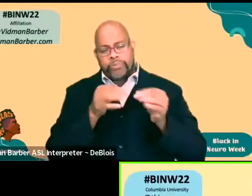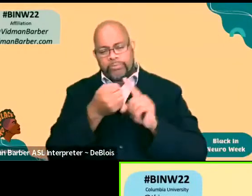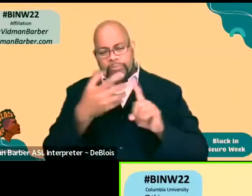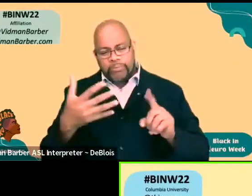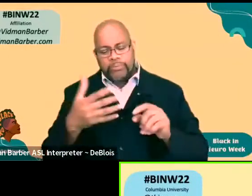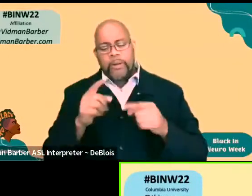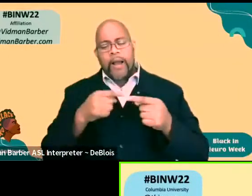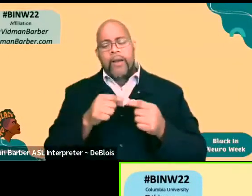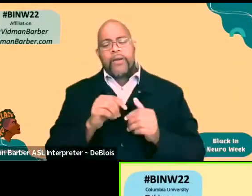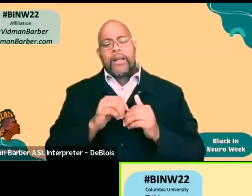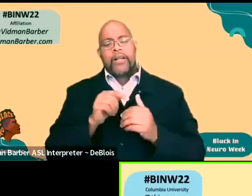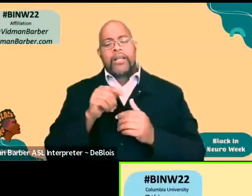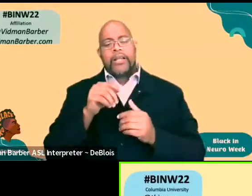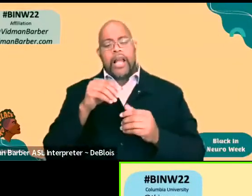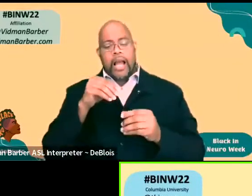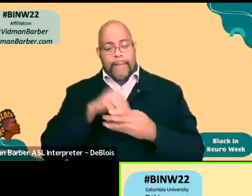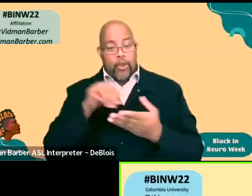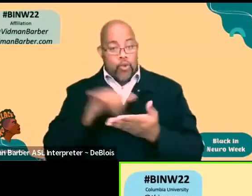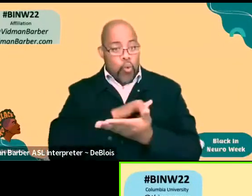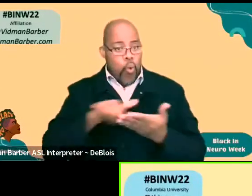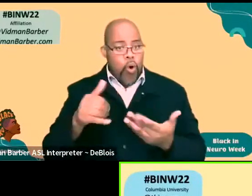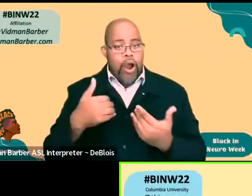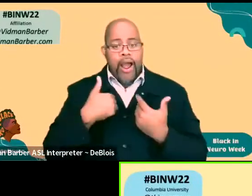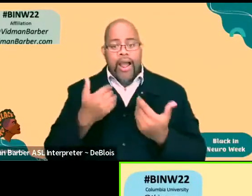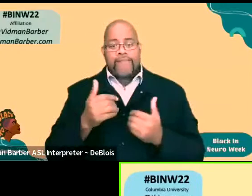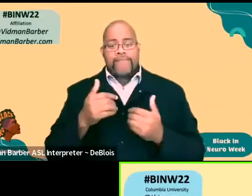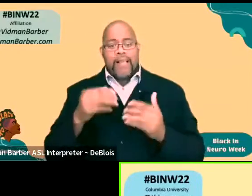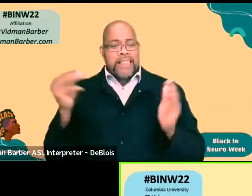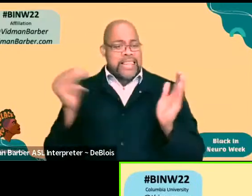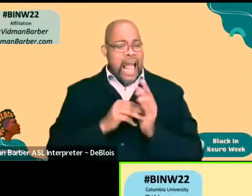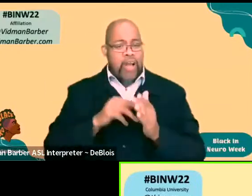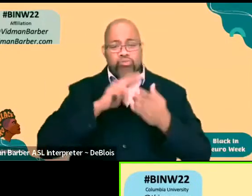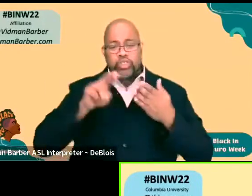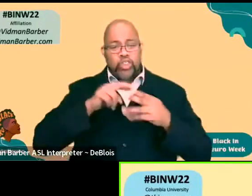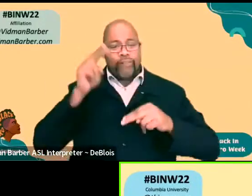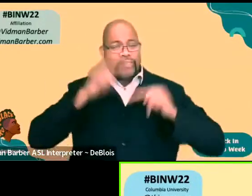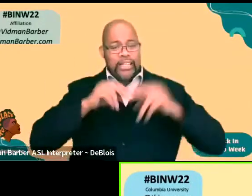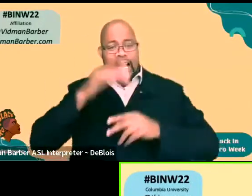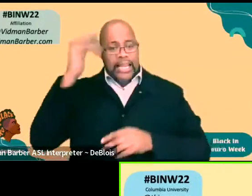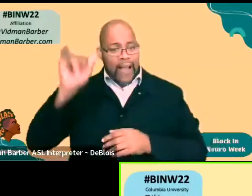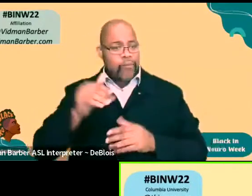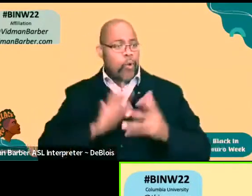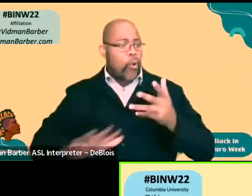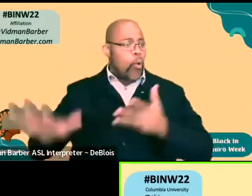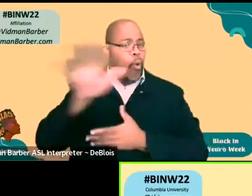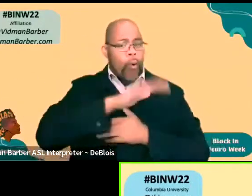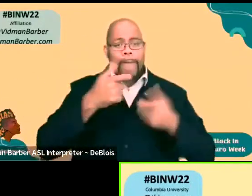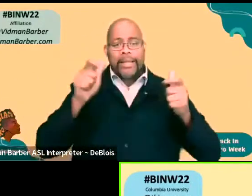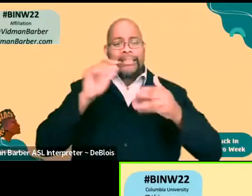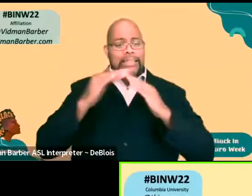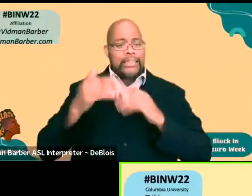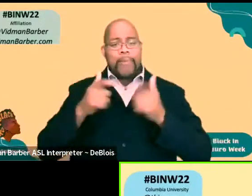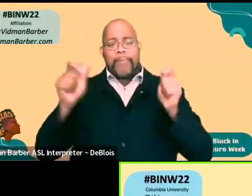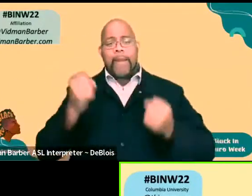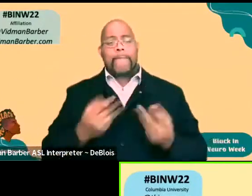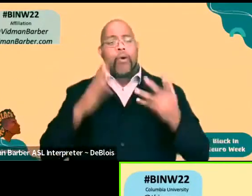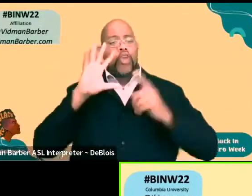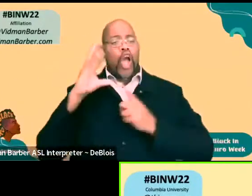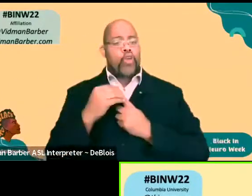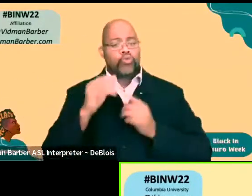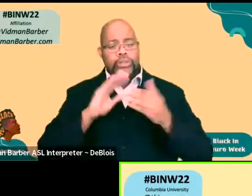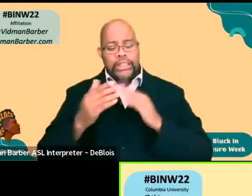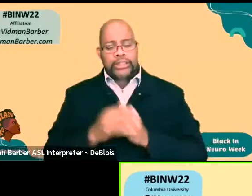how, I'm in New York, there's 1,000 research facilities in California and through all these big cities, these big multicultural